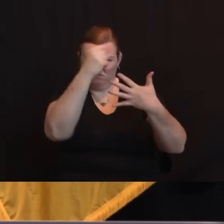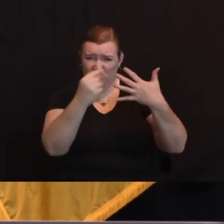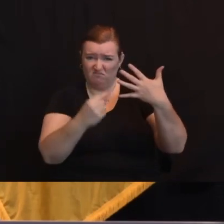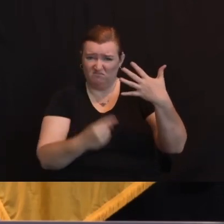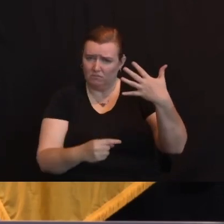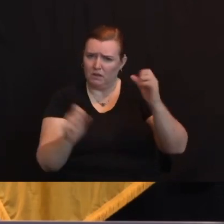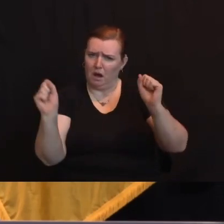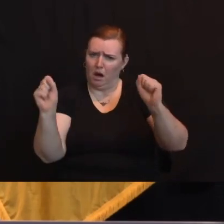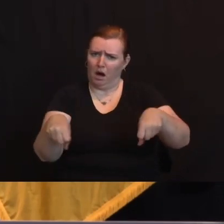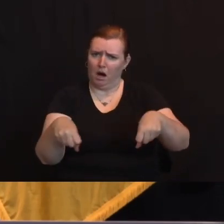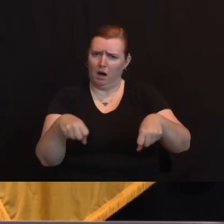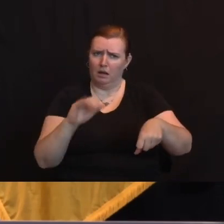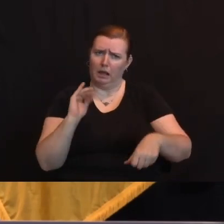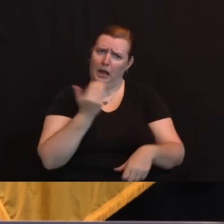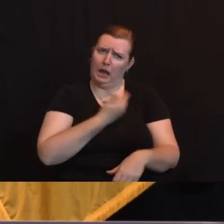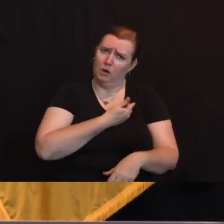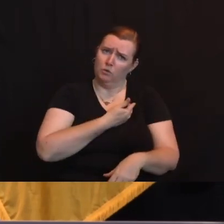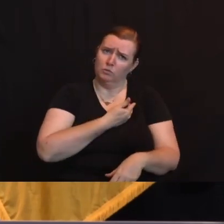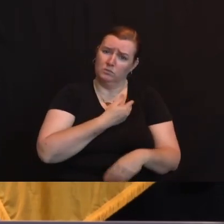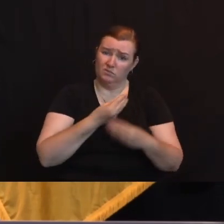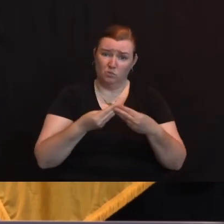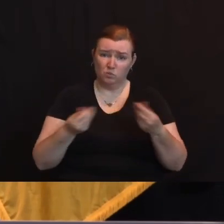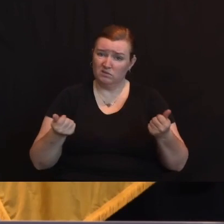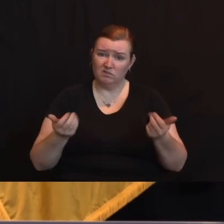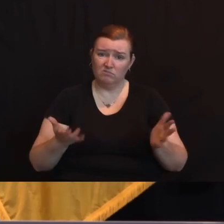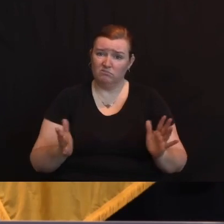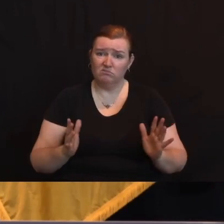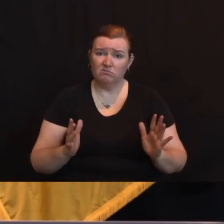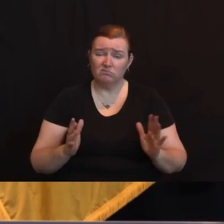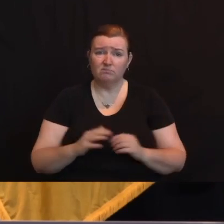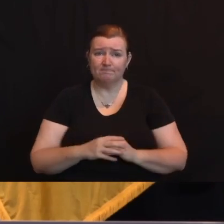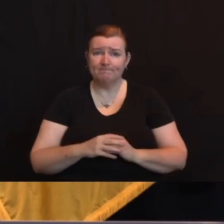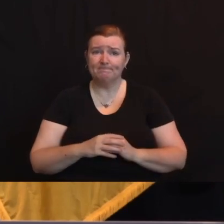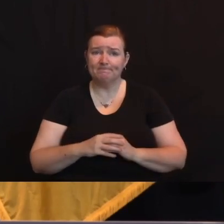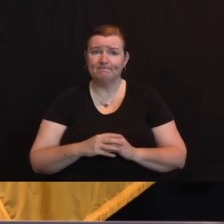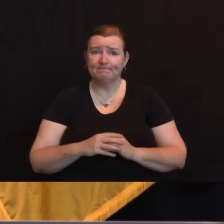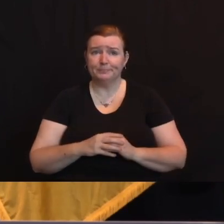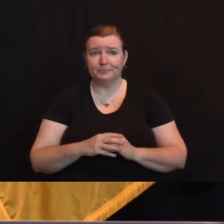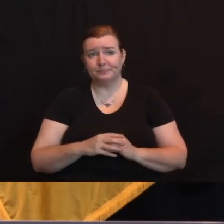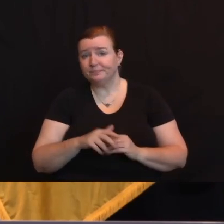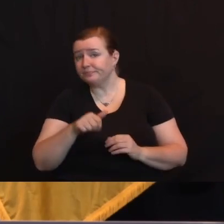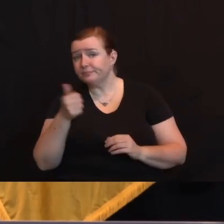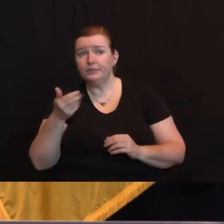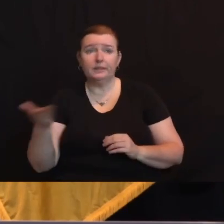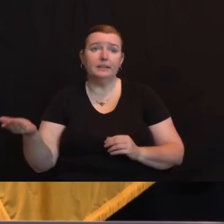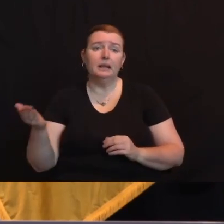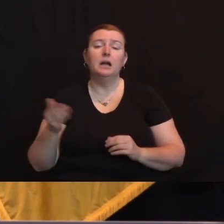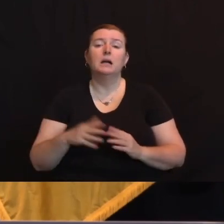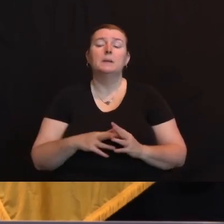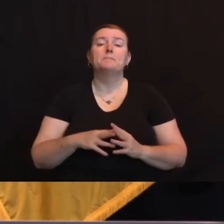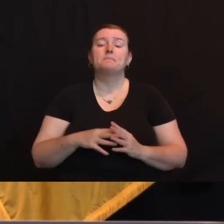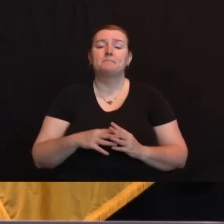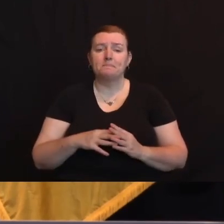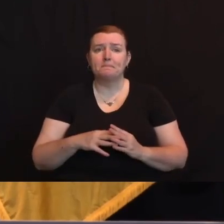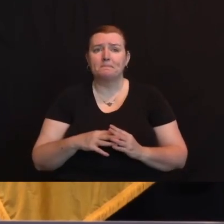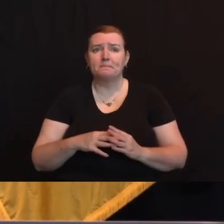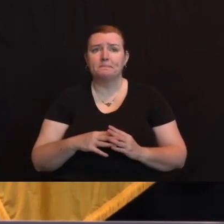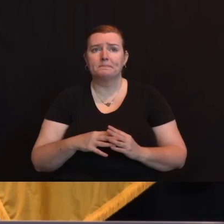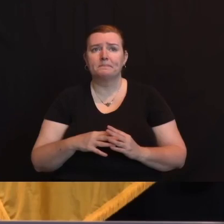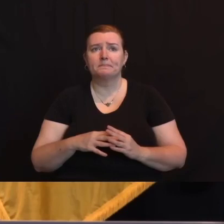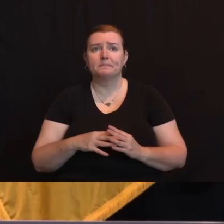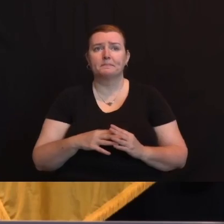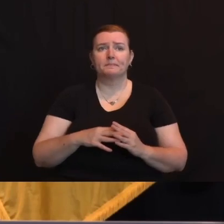now. And the other side of this is, how does this transmit?